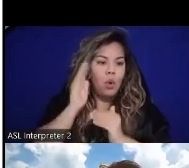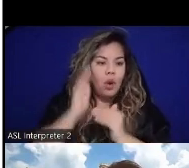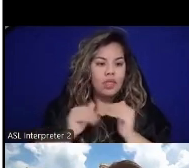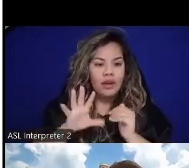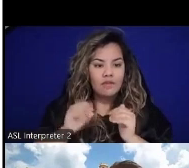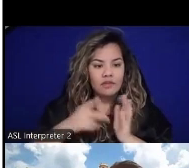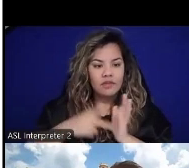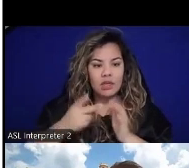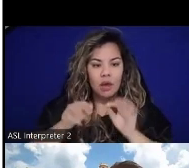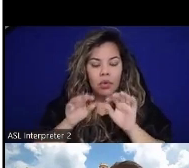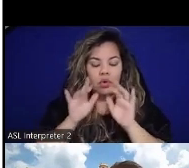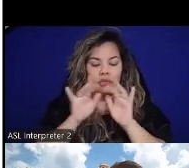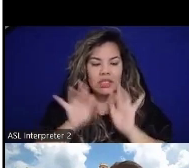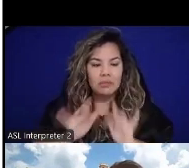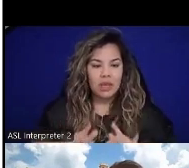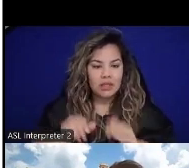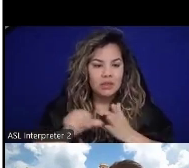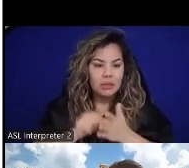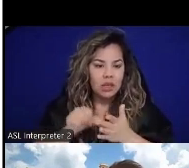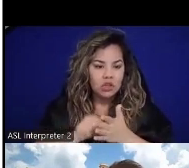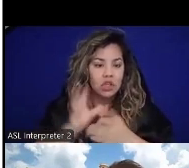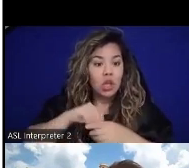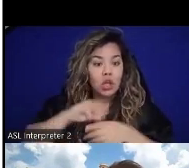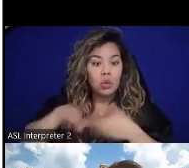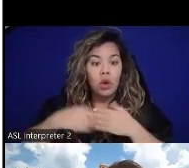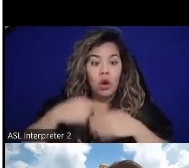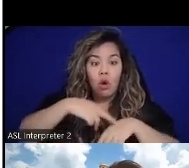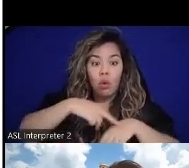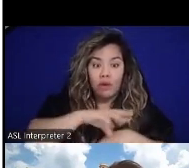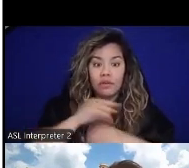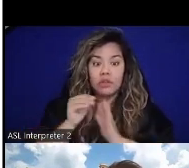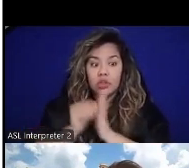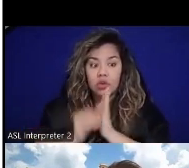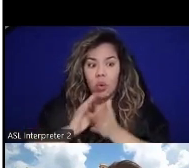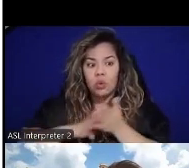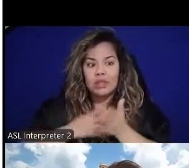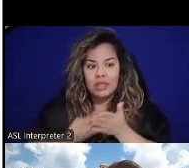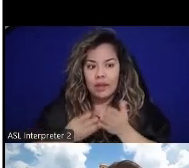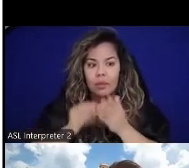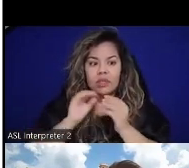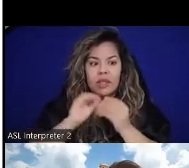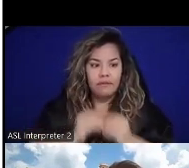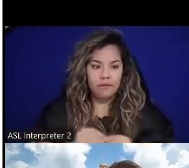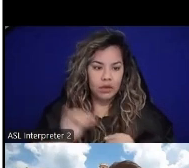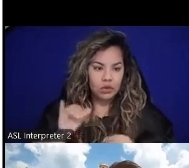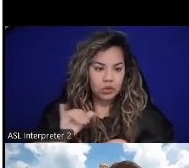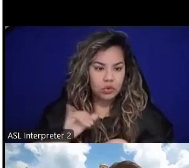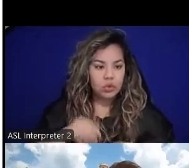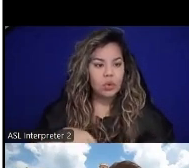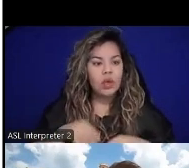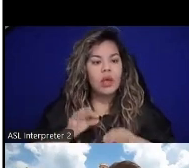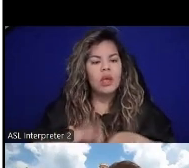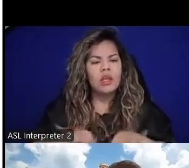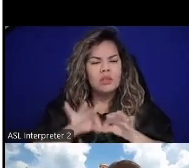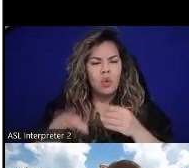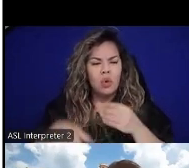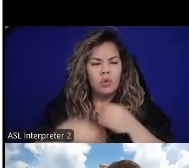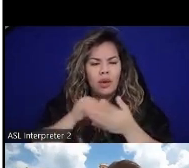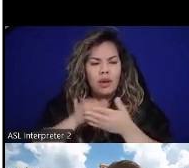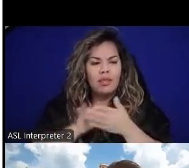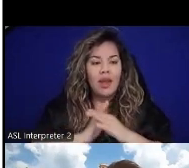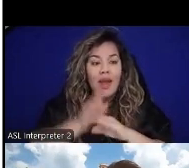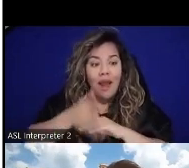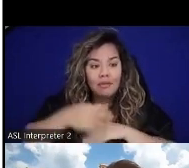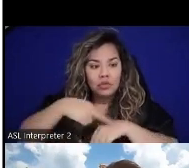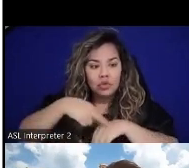references, notes, tables, and figures. Authors need to put all tables and figures after the reference list instead of putting them in